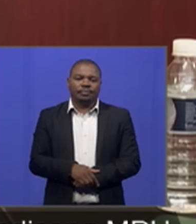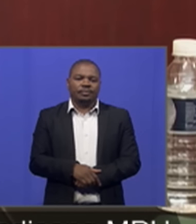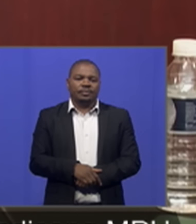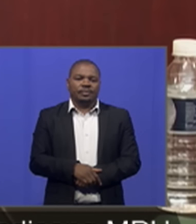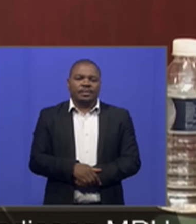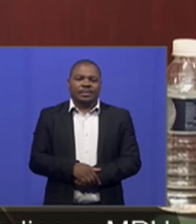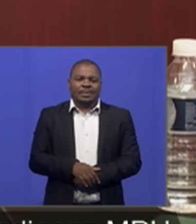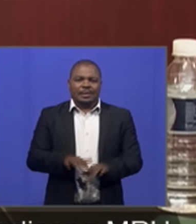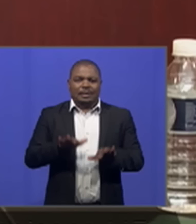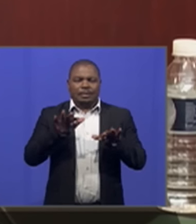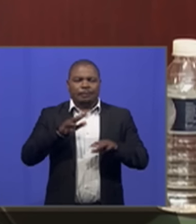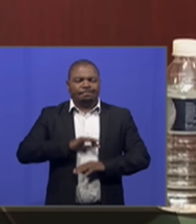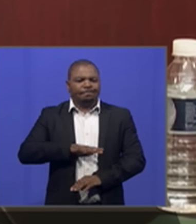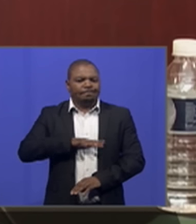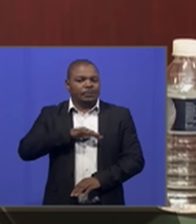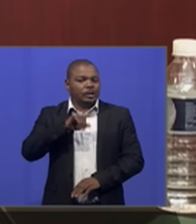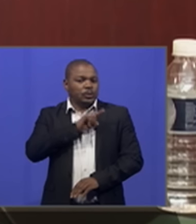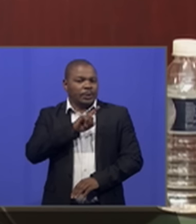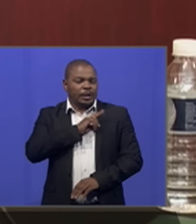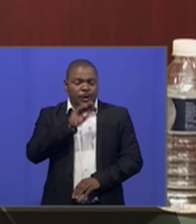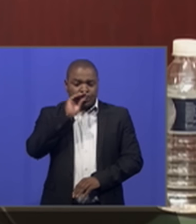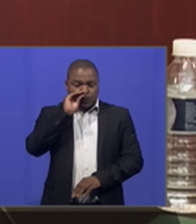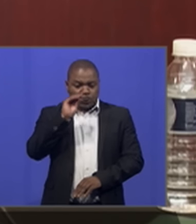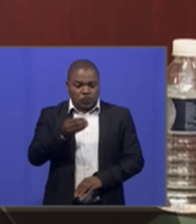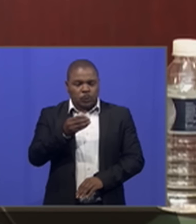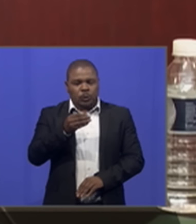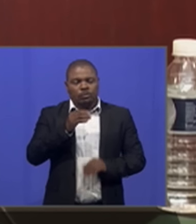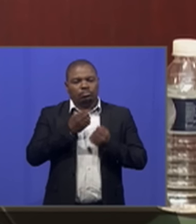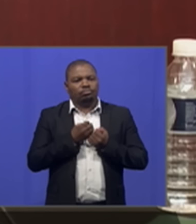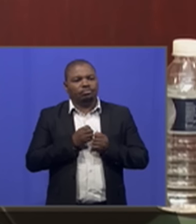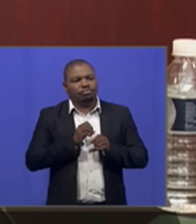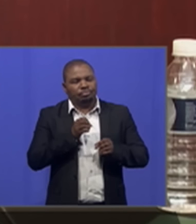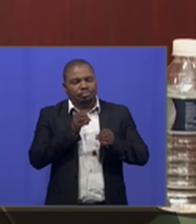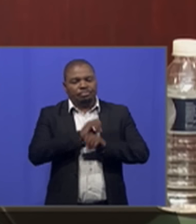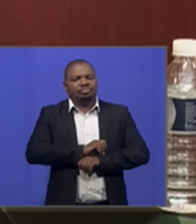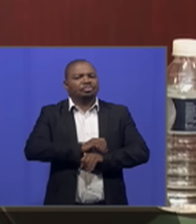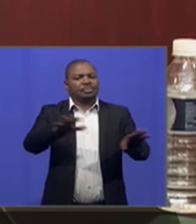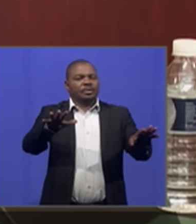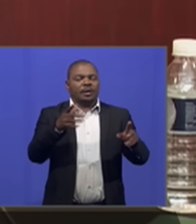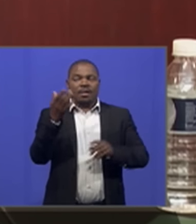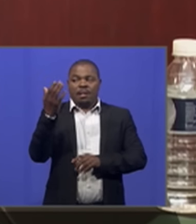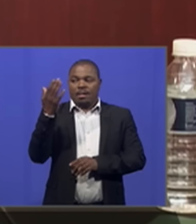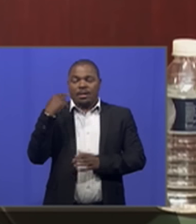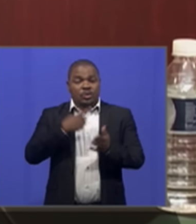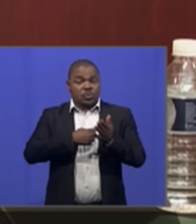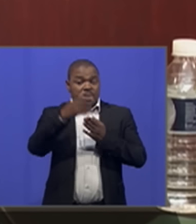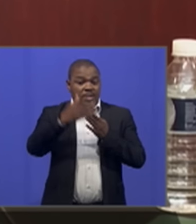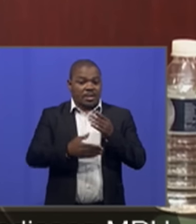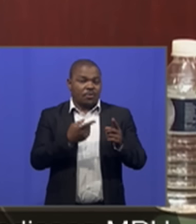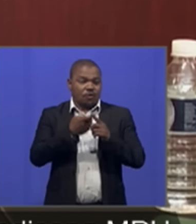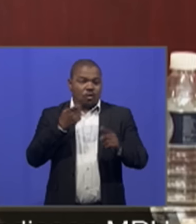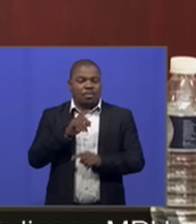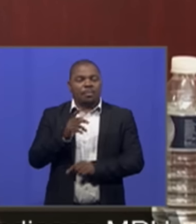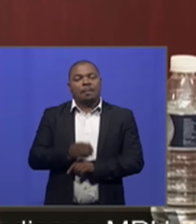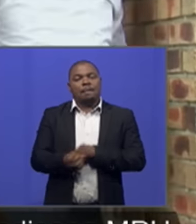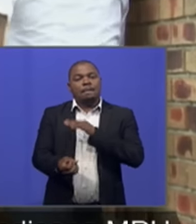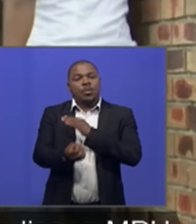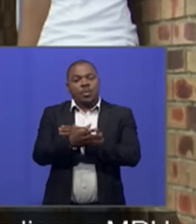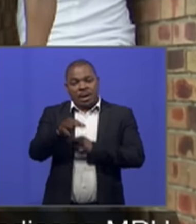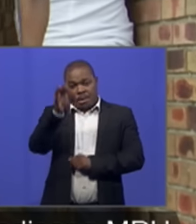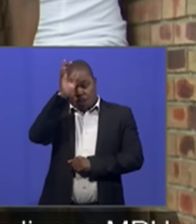Maikutlo a tlhatloga morago kopano ya boraditaba e thuthupilego mafelelo a beke e fetilego ka mokomišenare wa maphodisa wa Mpumalanga o a fegilego